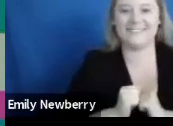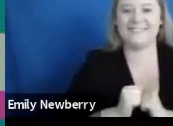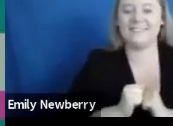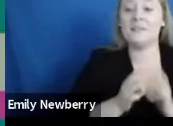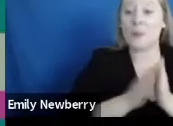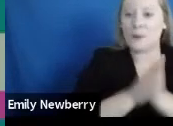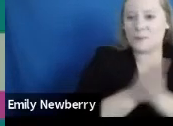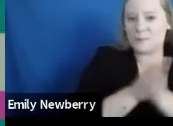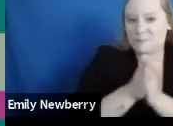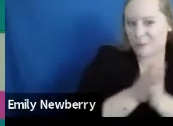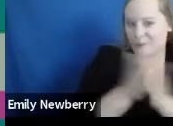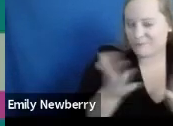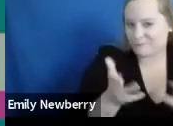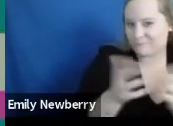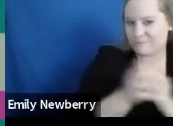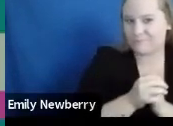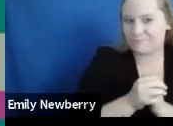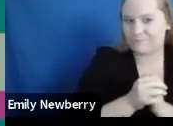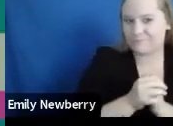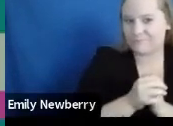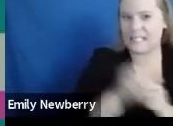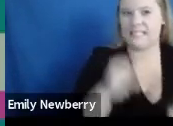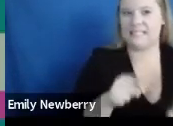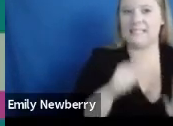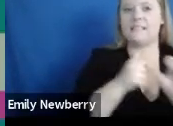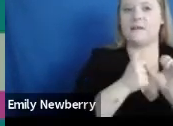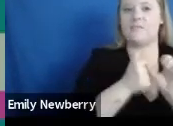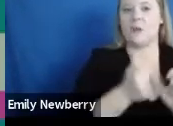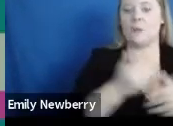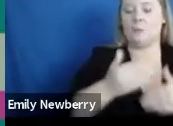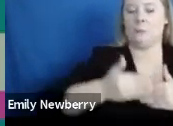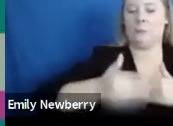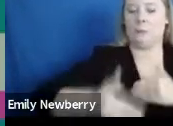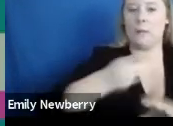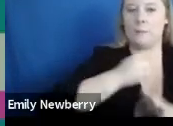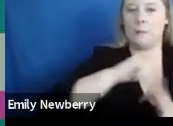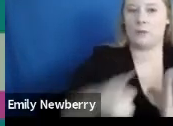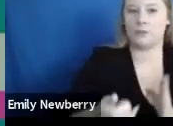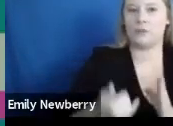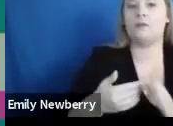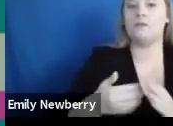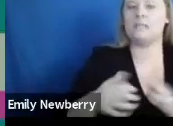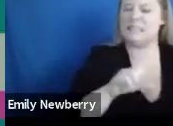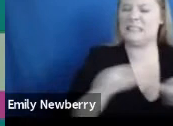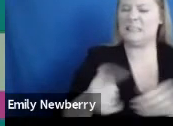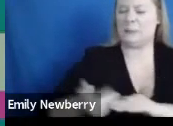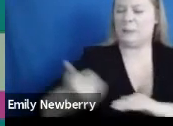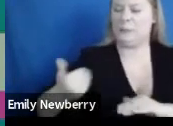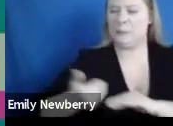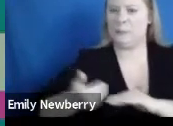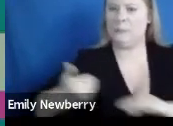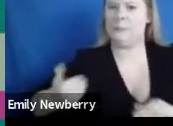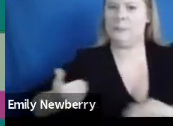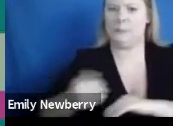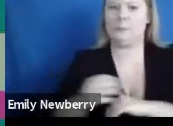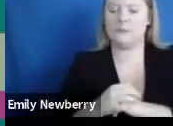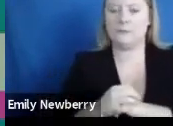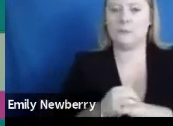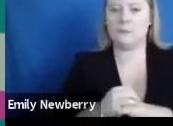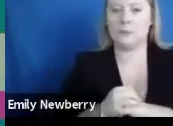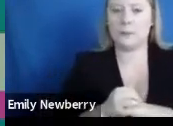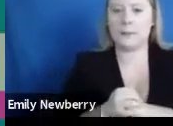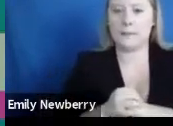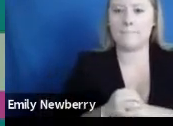motivation, this is actually a follow-on project that we did, a similar project down in the Permian Basin. And once that